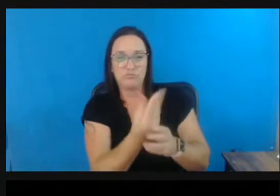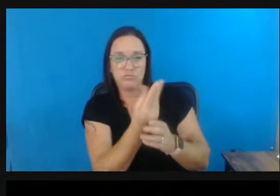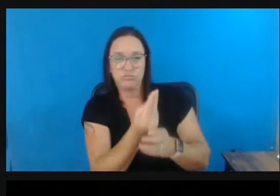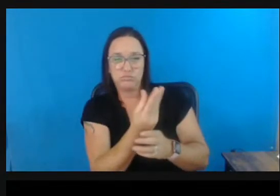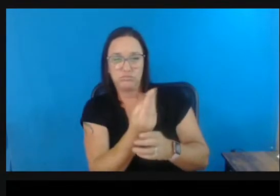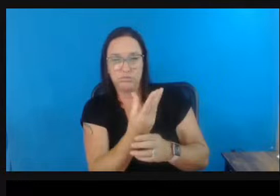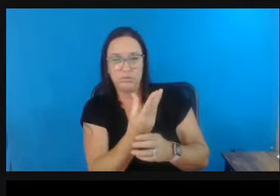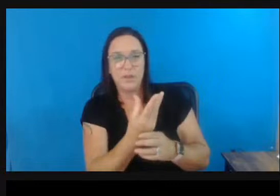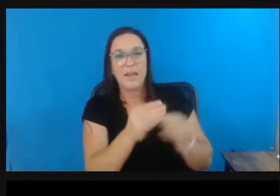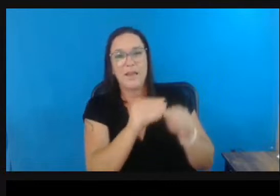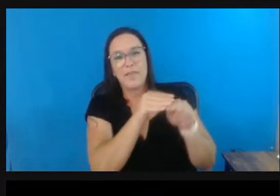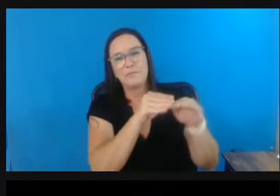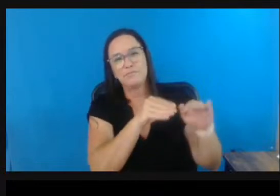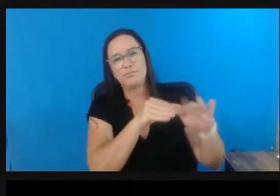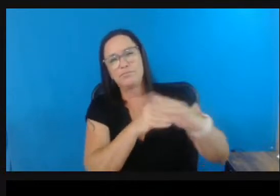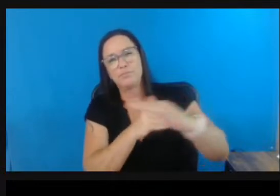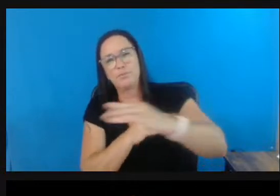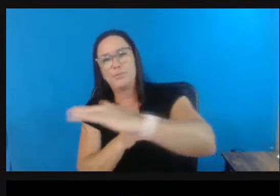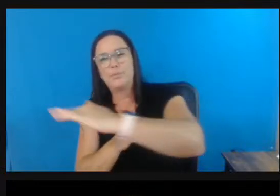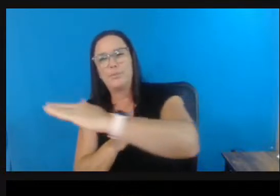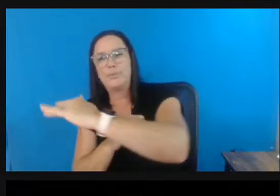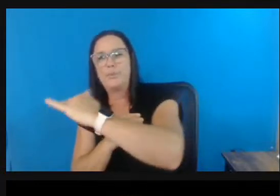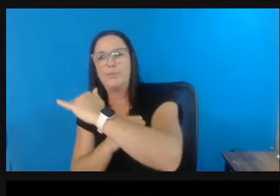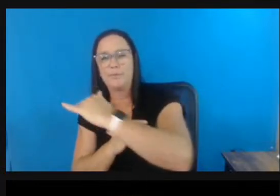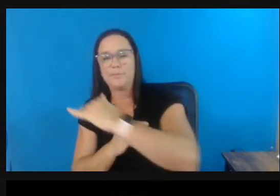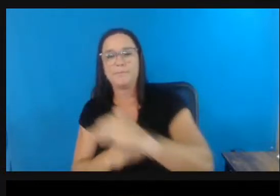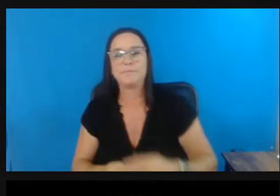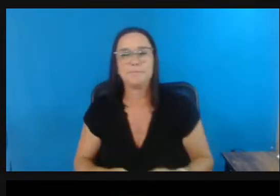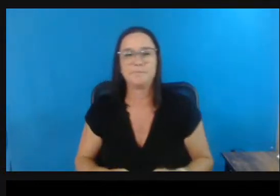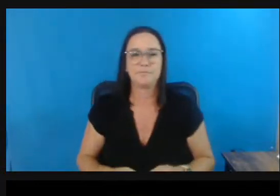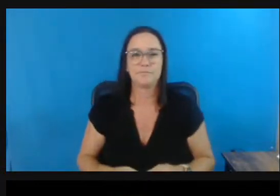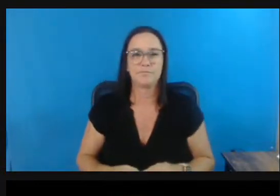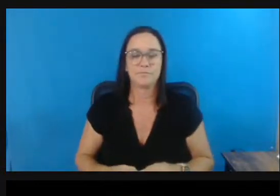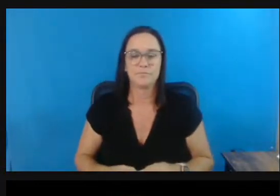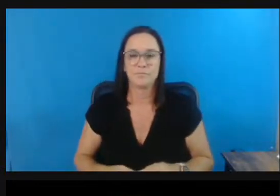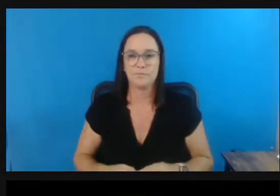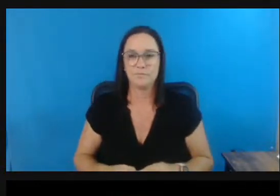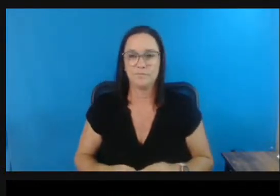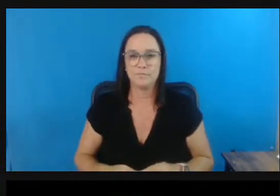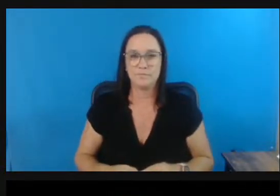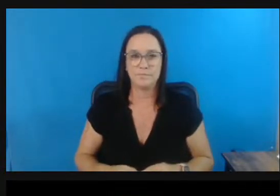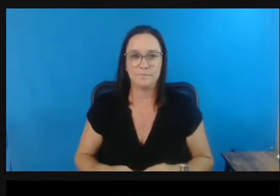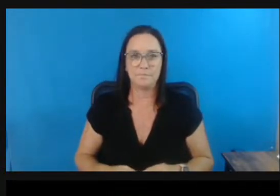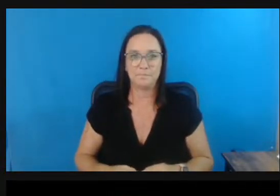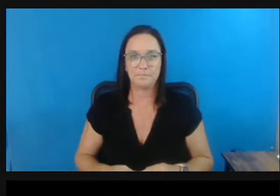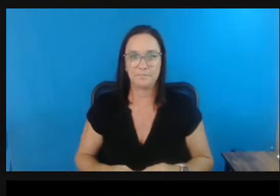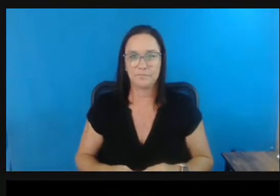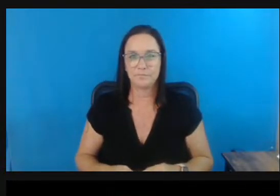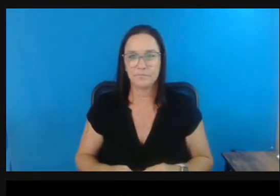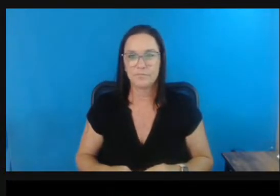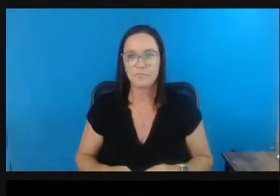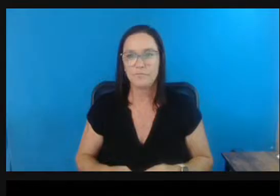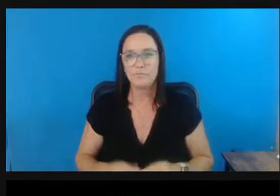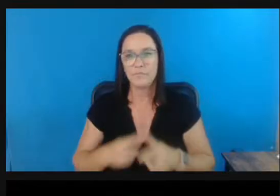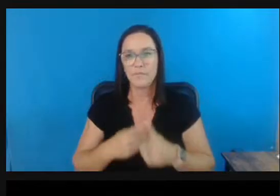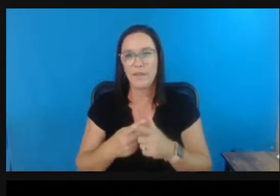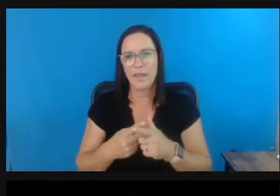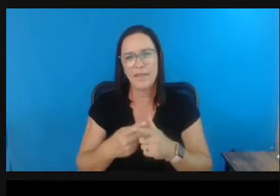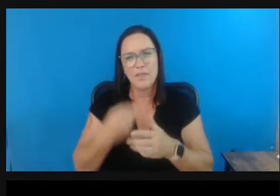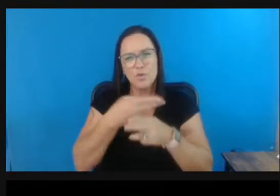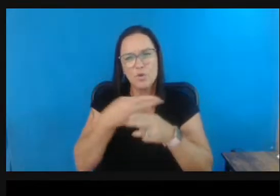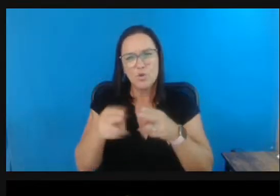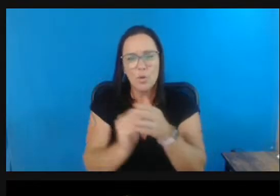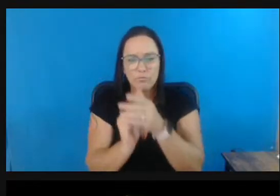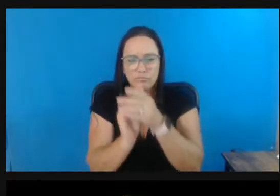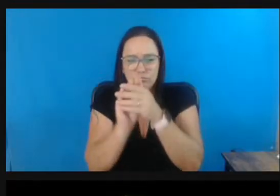that long flow in this view coming along the northern rim across the screen right there. And followed by a short ooze-up flow that